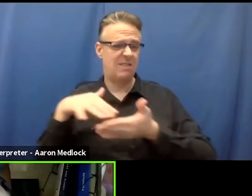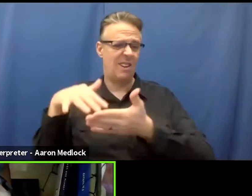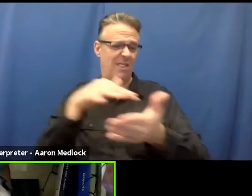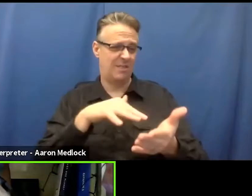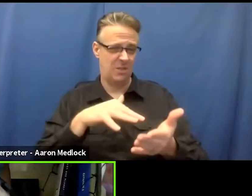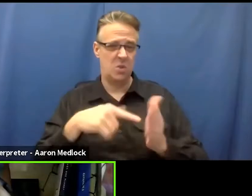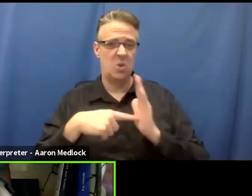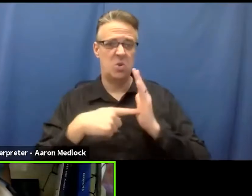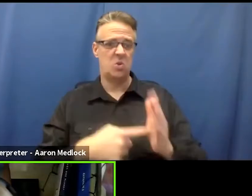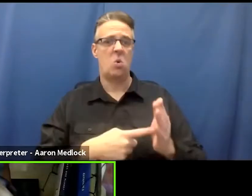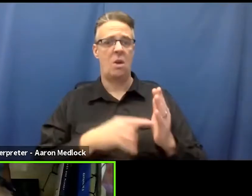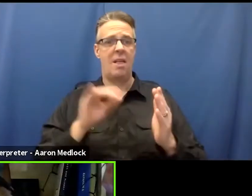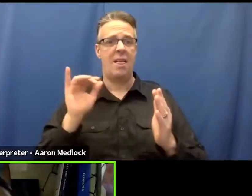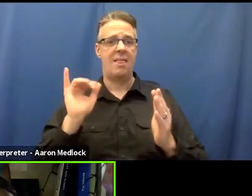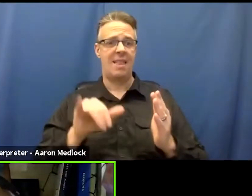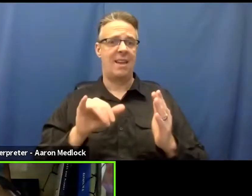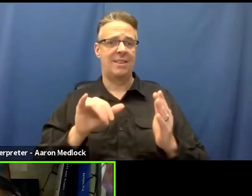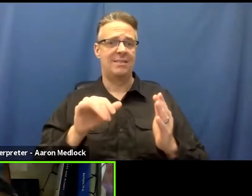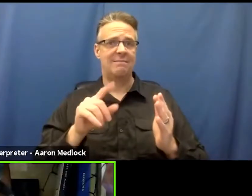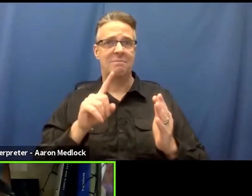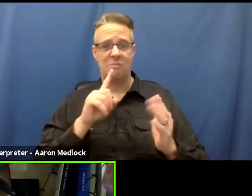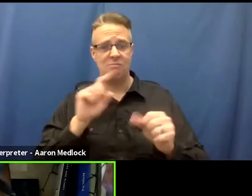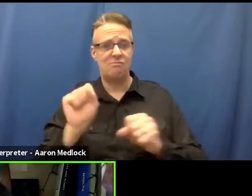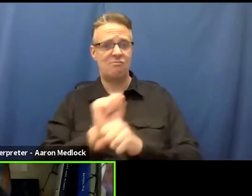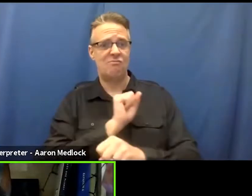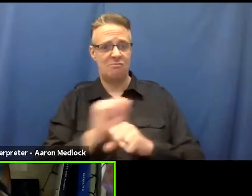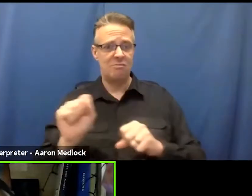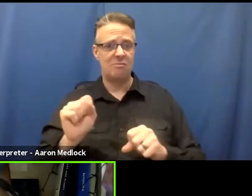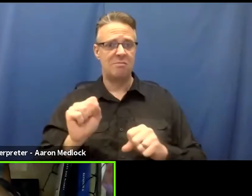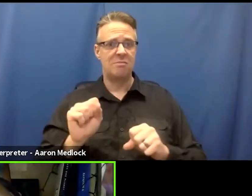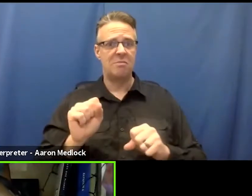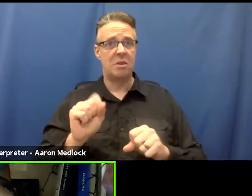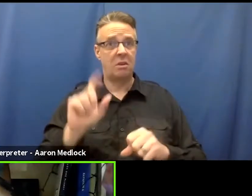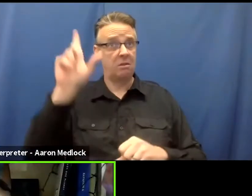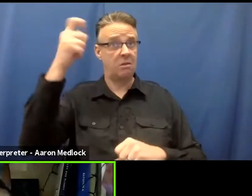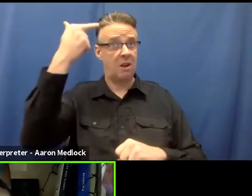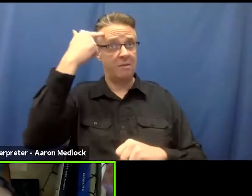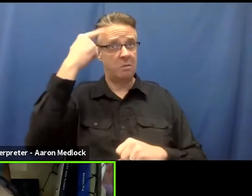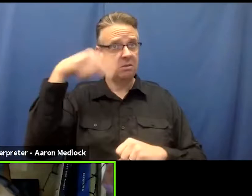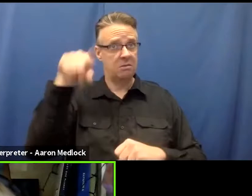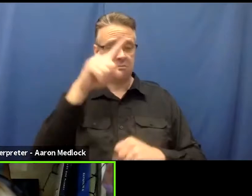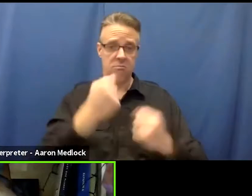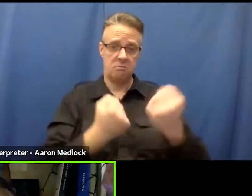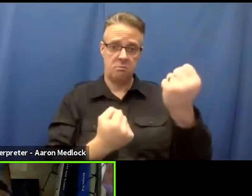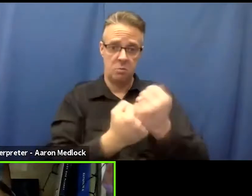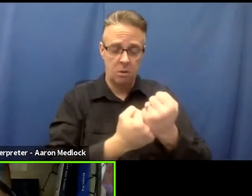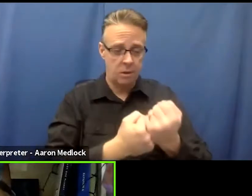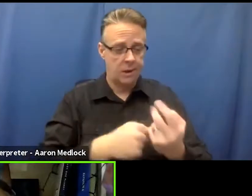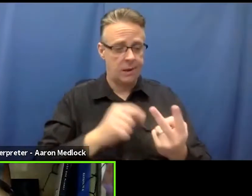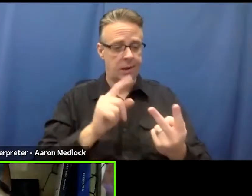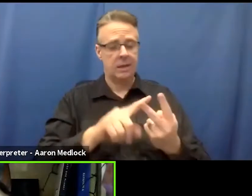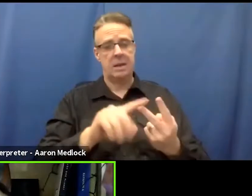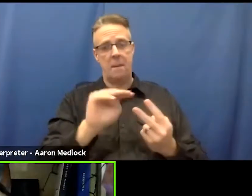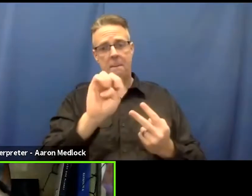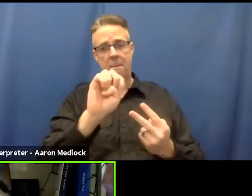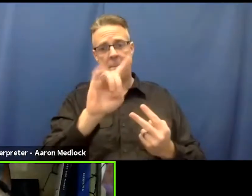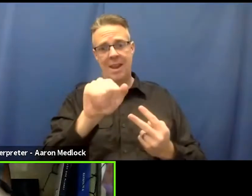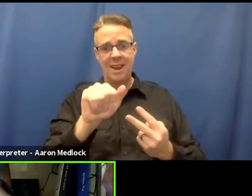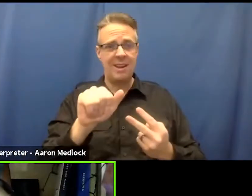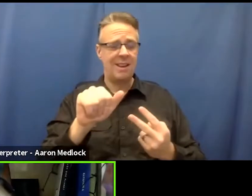this narrative, actively encouraged by the government, by media,